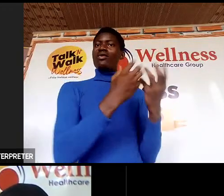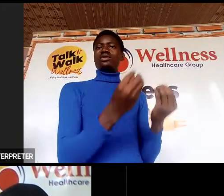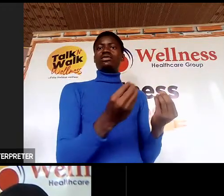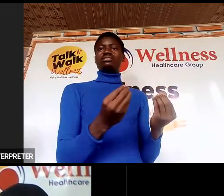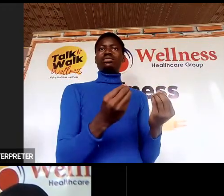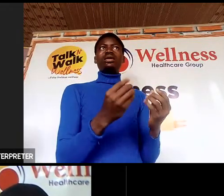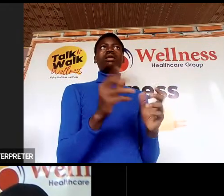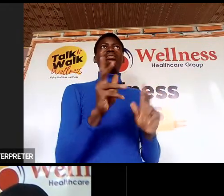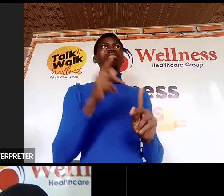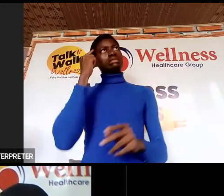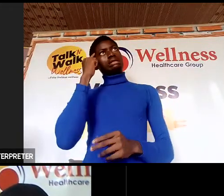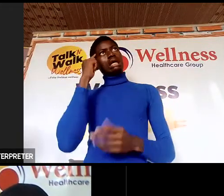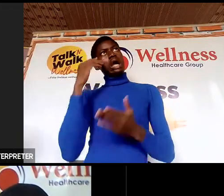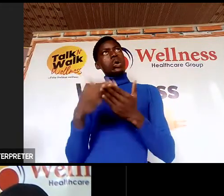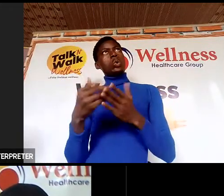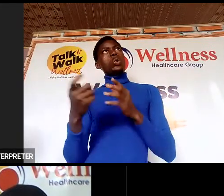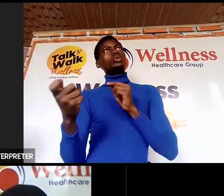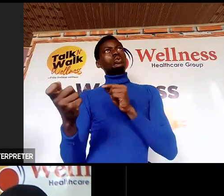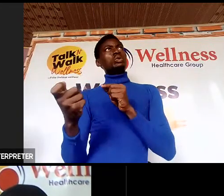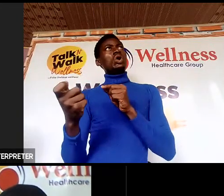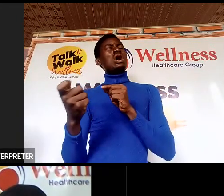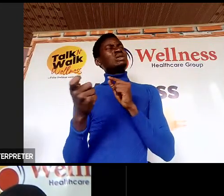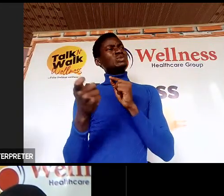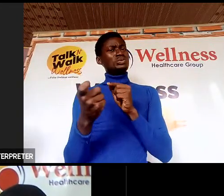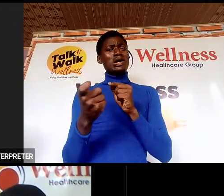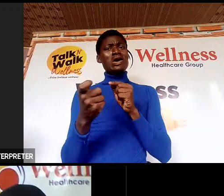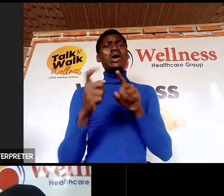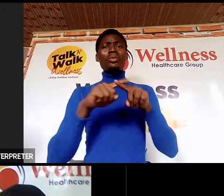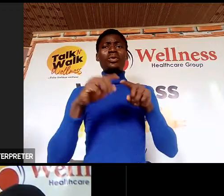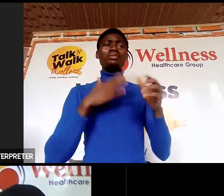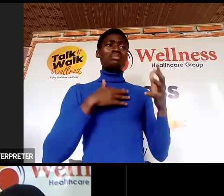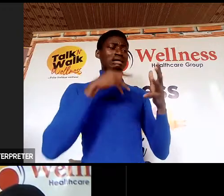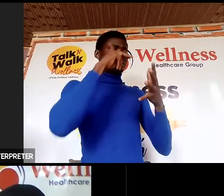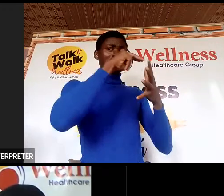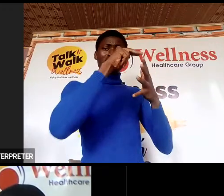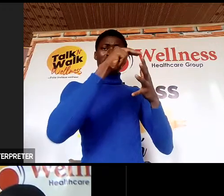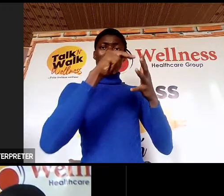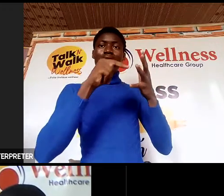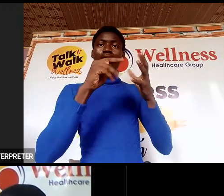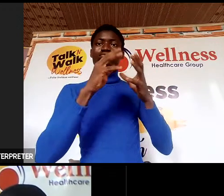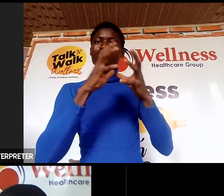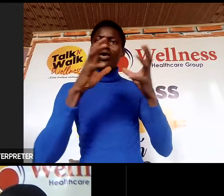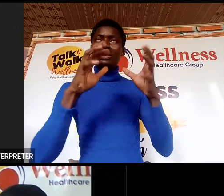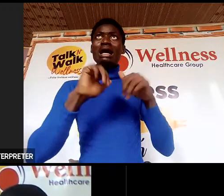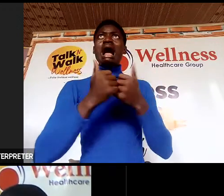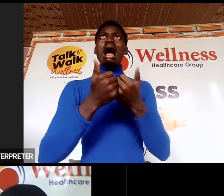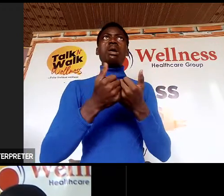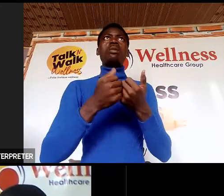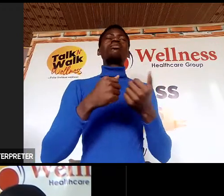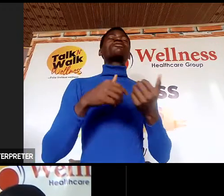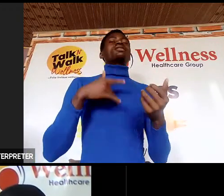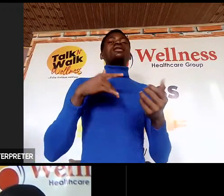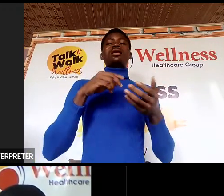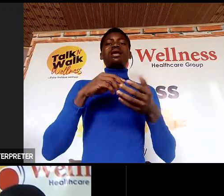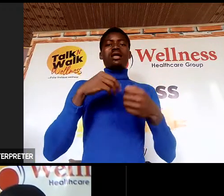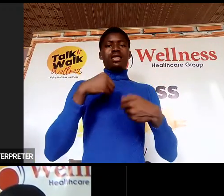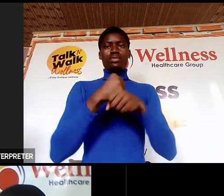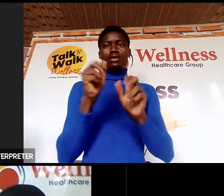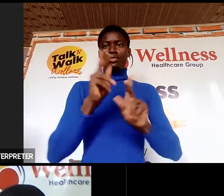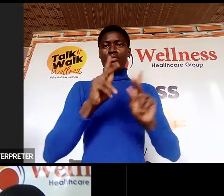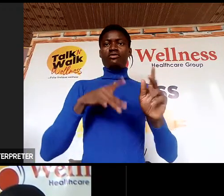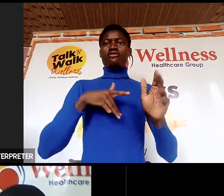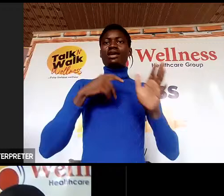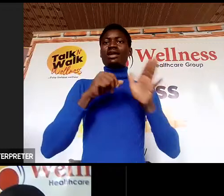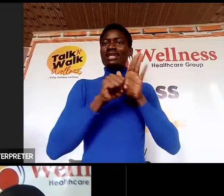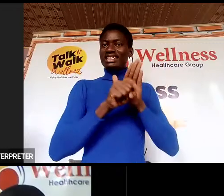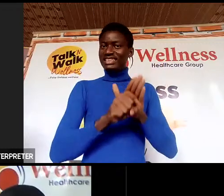earlier, where the discipline comes in is that you have to realize, one has to realize that you are in charge of your